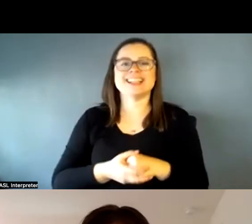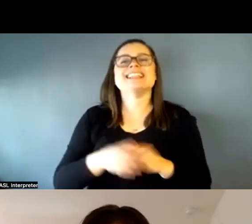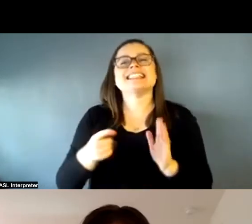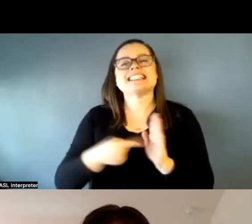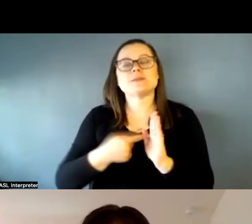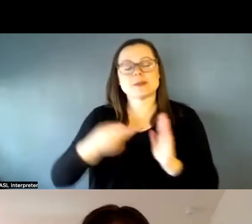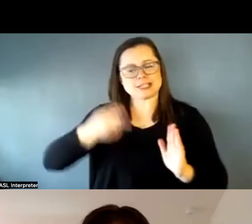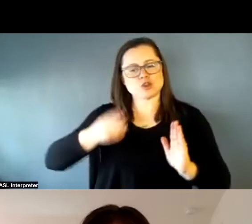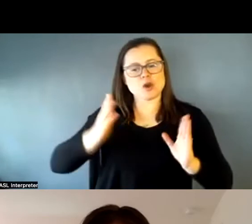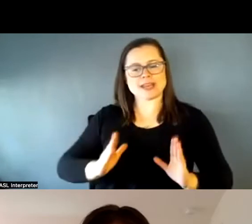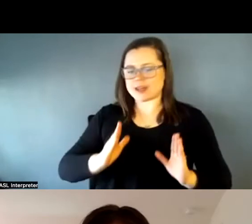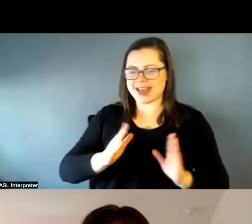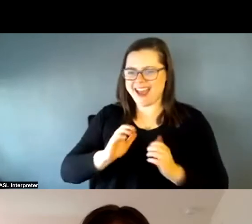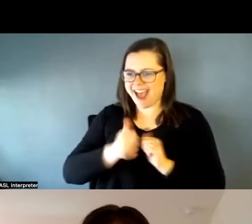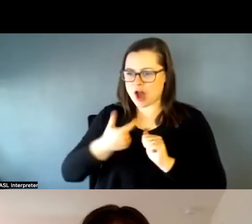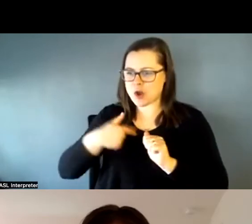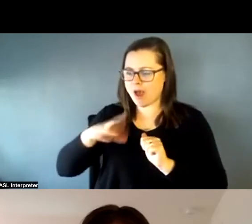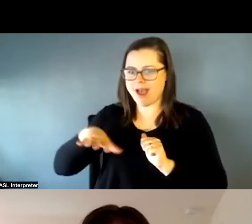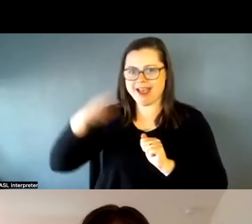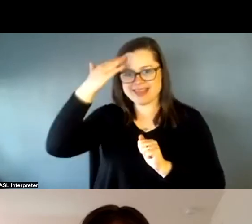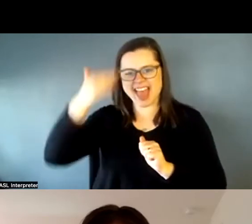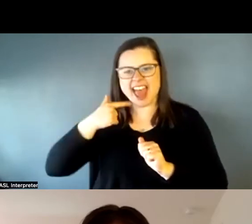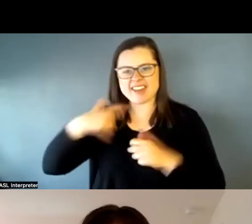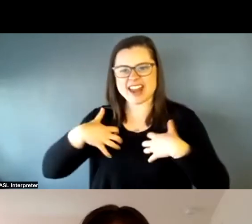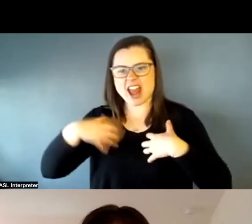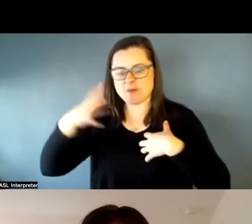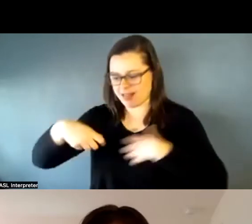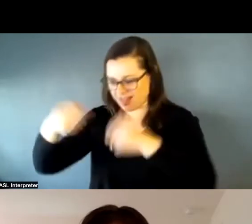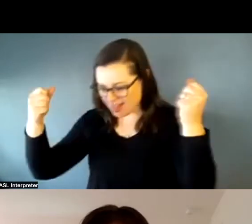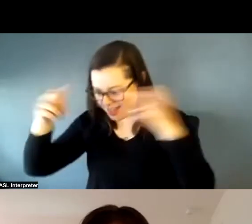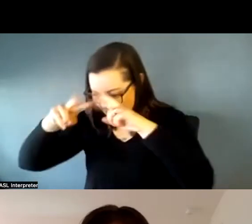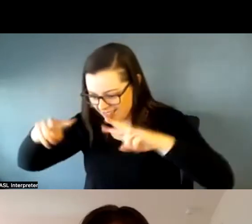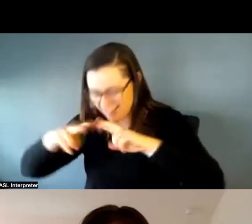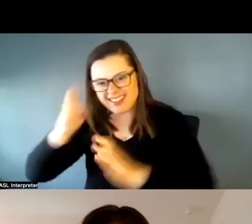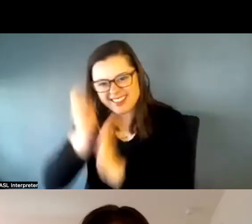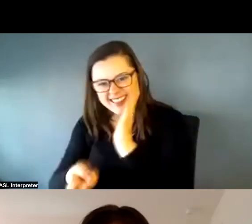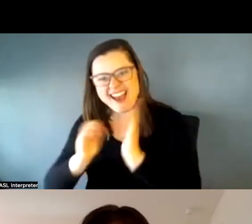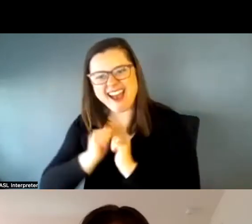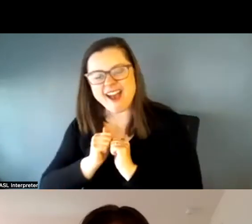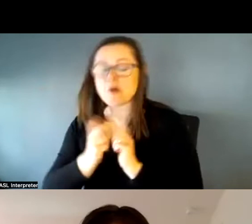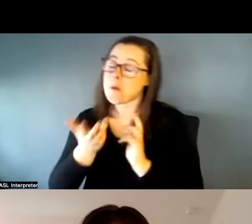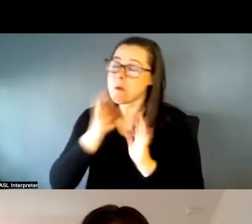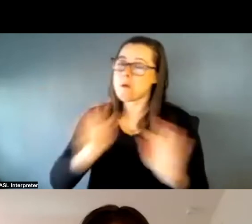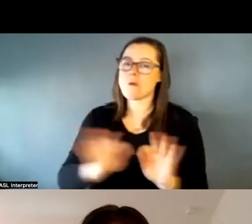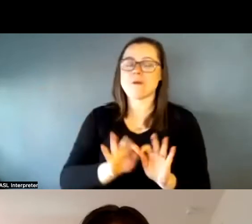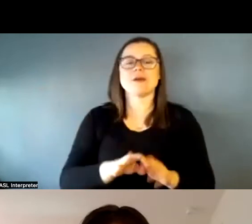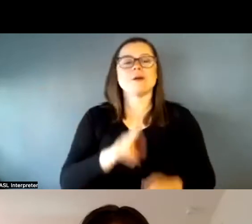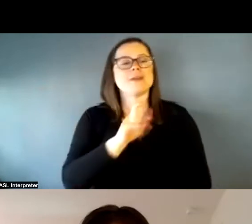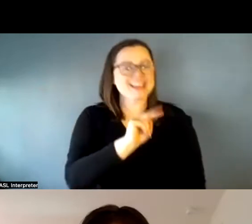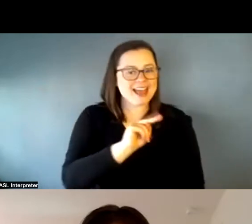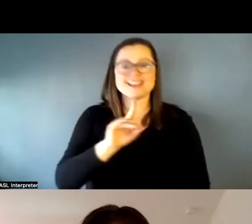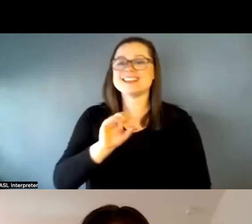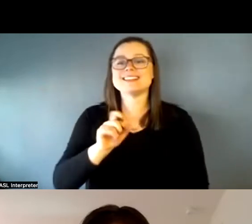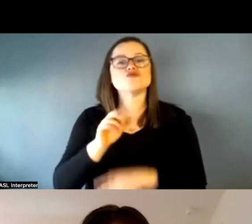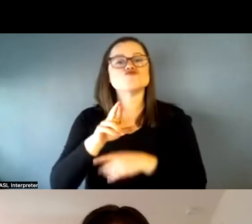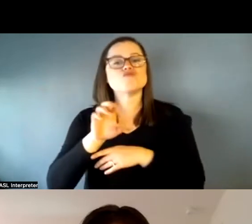animal's head. But then for Ken and Desiree, I mean, in terms of because obviously the Duwamish, before the settlers